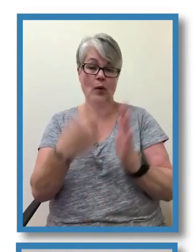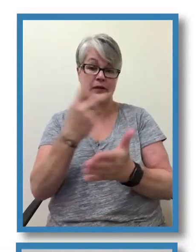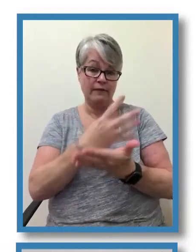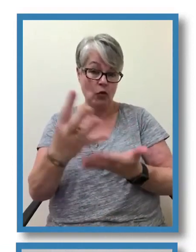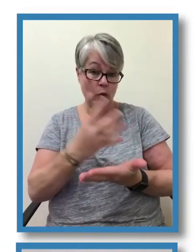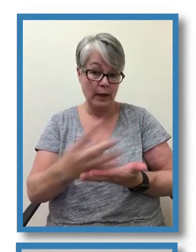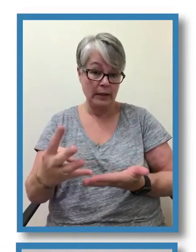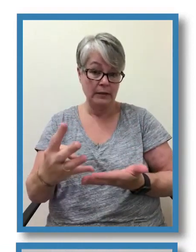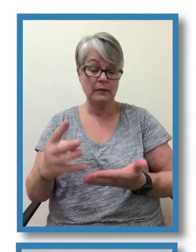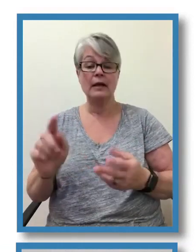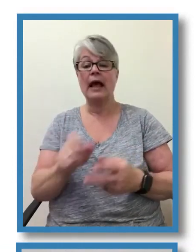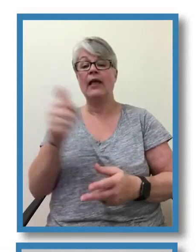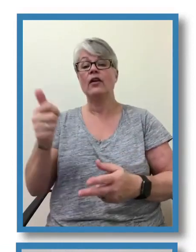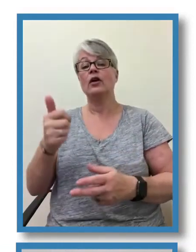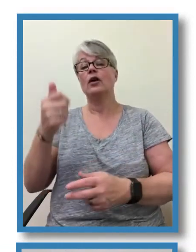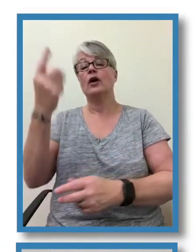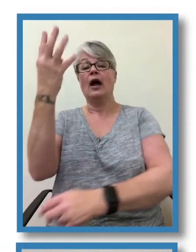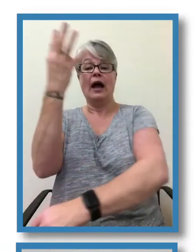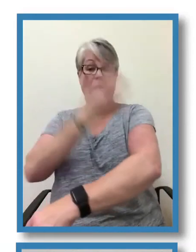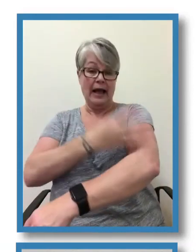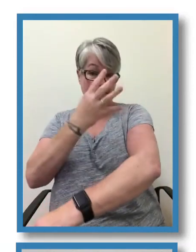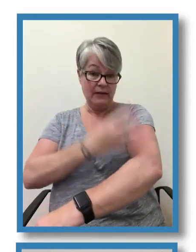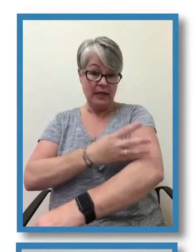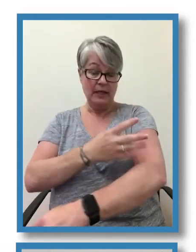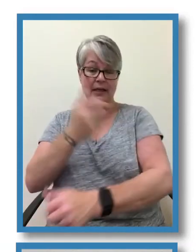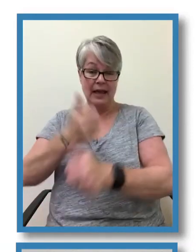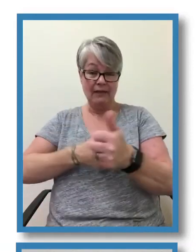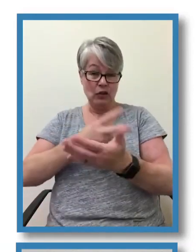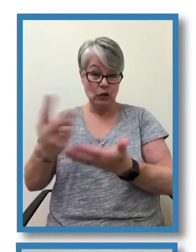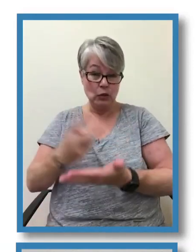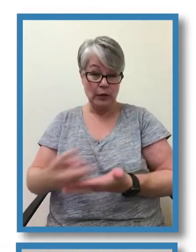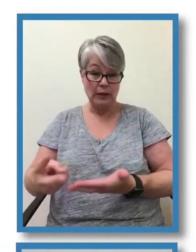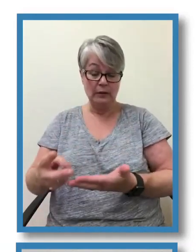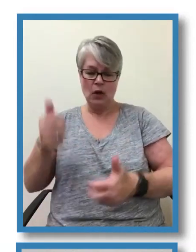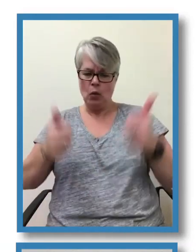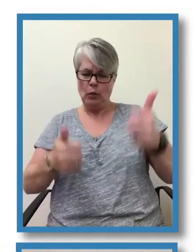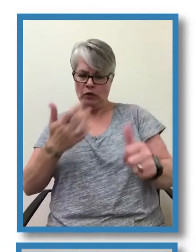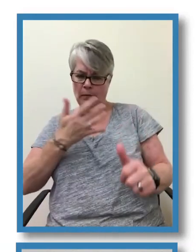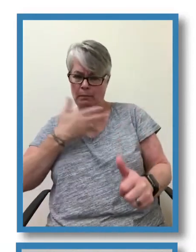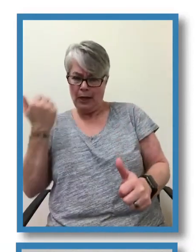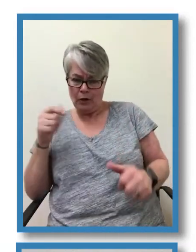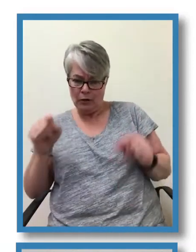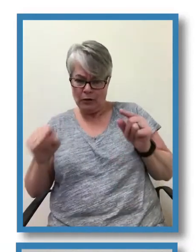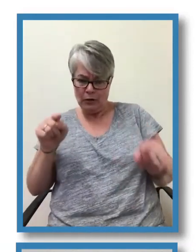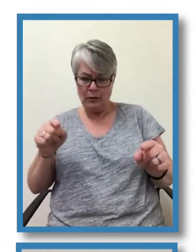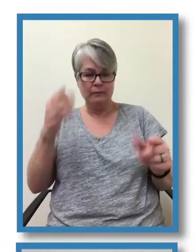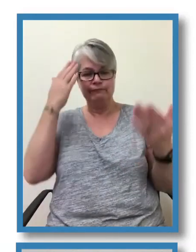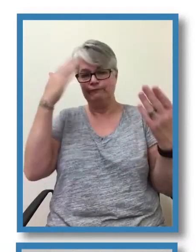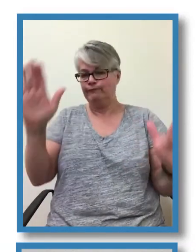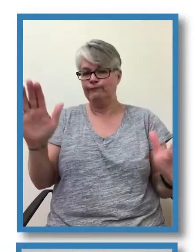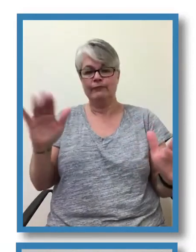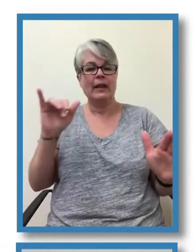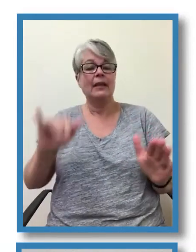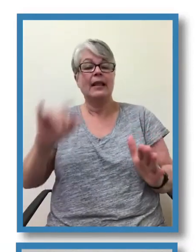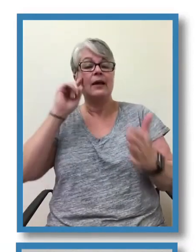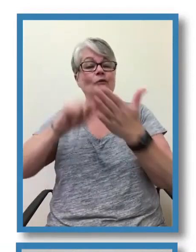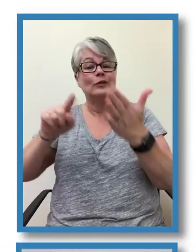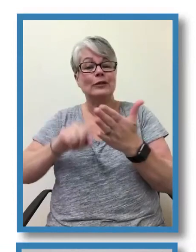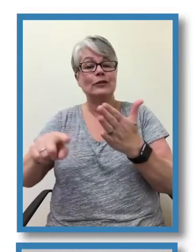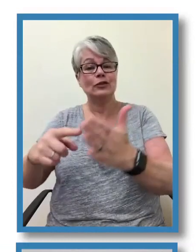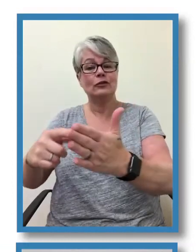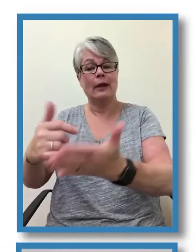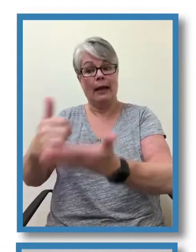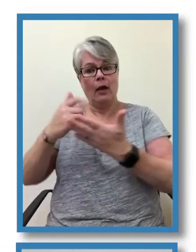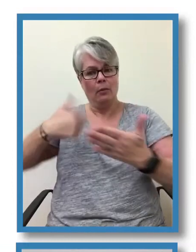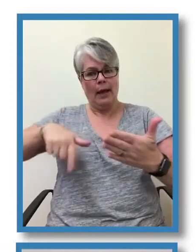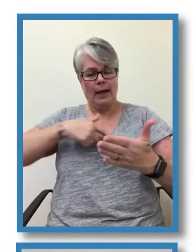advise what is going to be a successful trial or not, because we have had a lot of trials